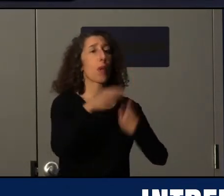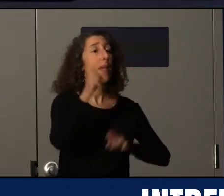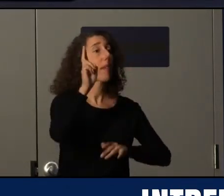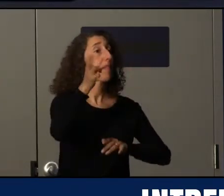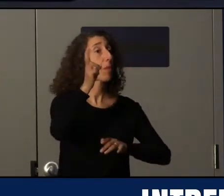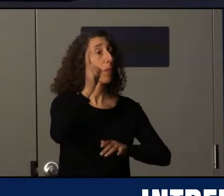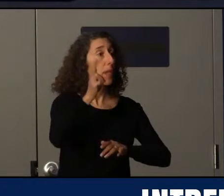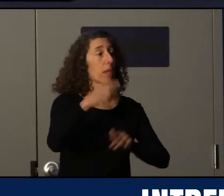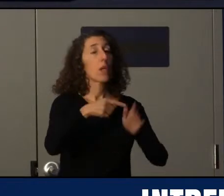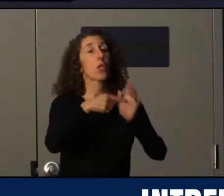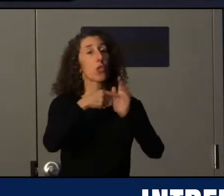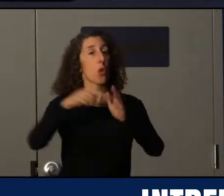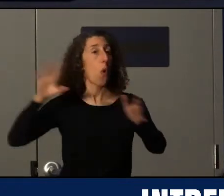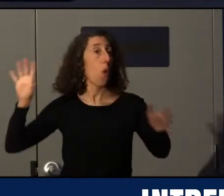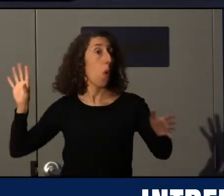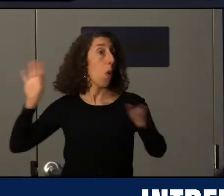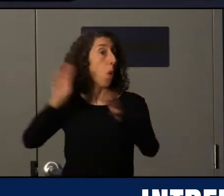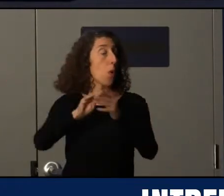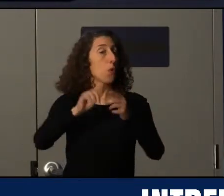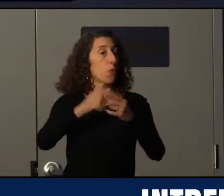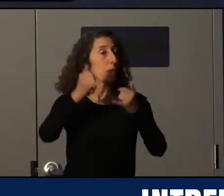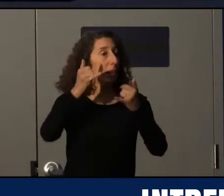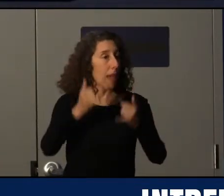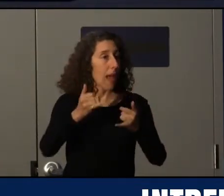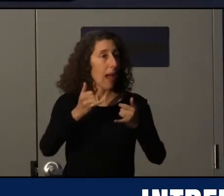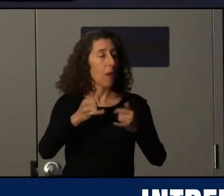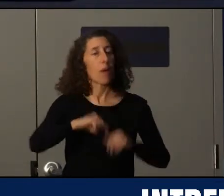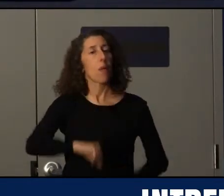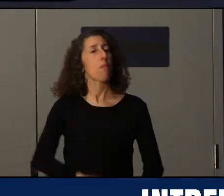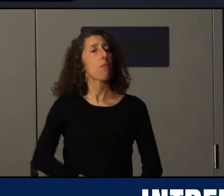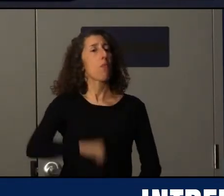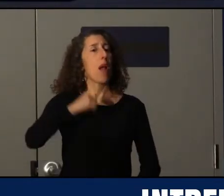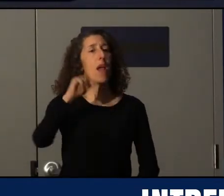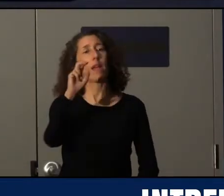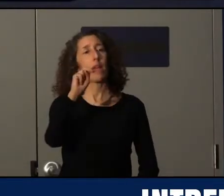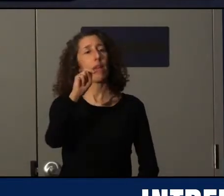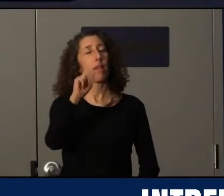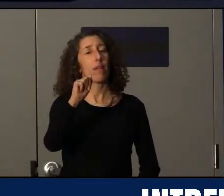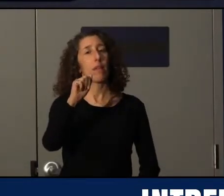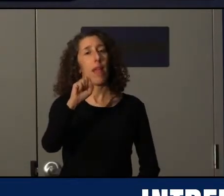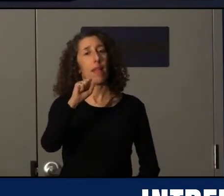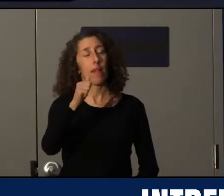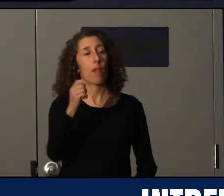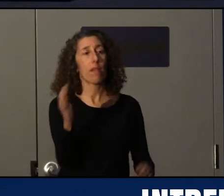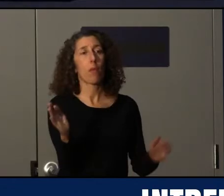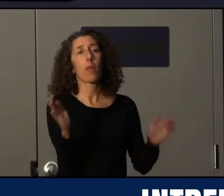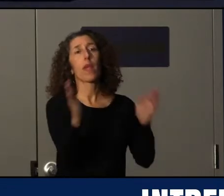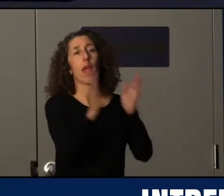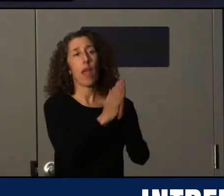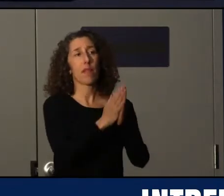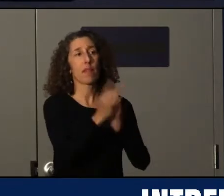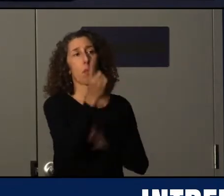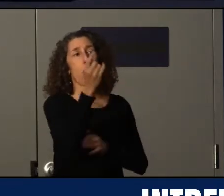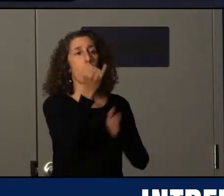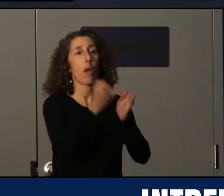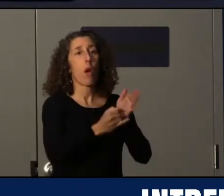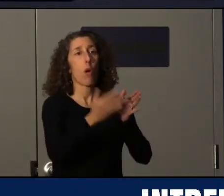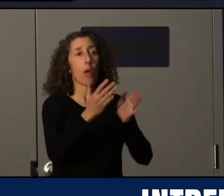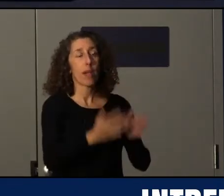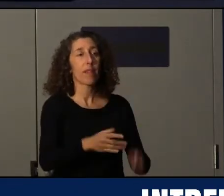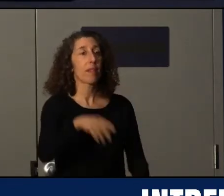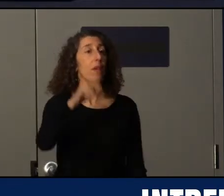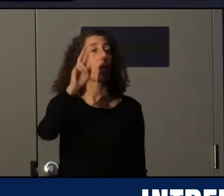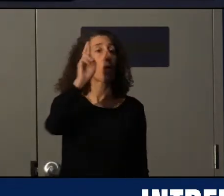to a really amazing artist named Robert McCall, who, if there's probably somewhere in this museum, there's likely a